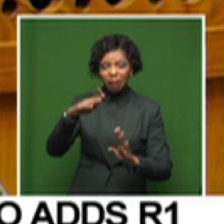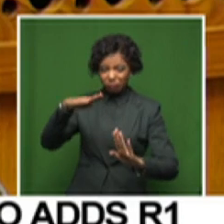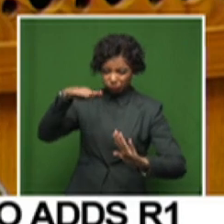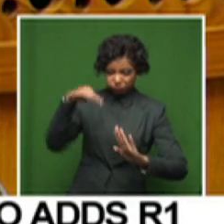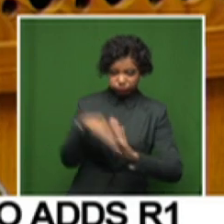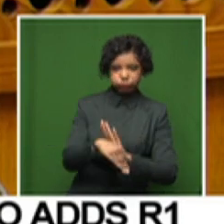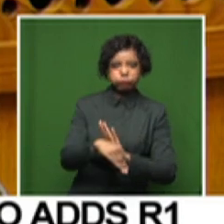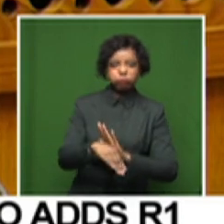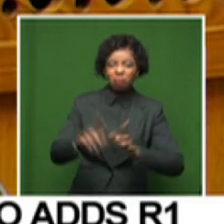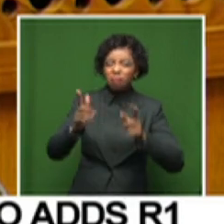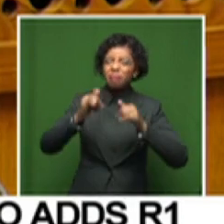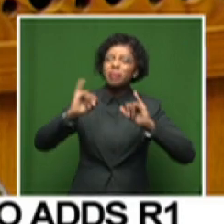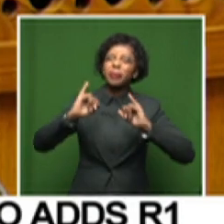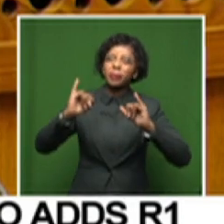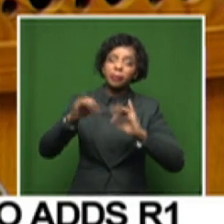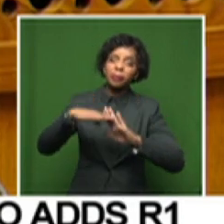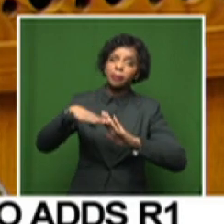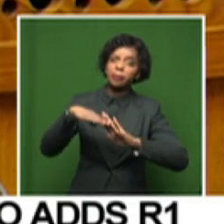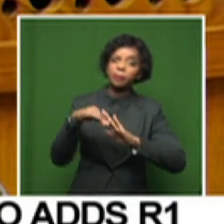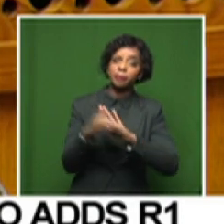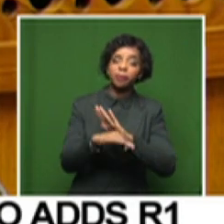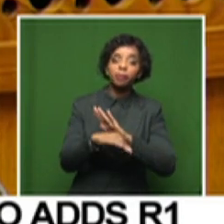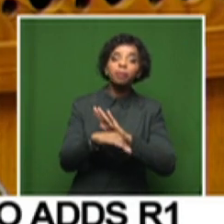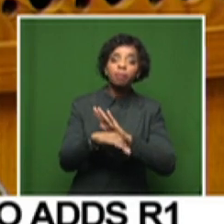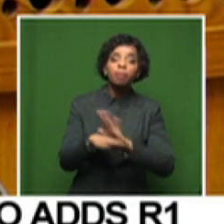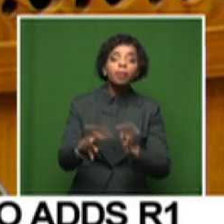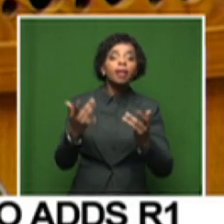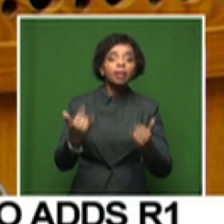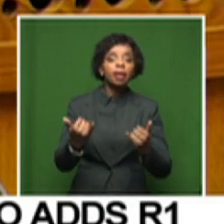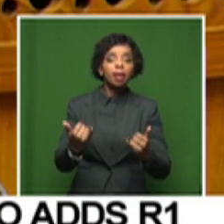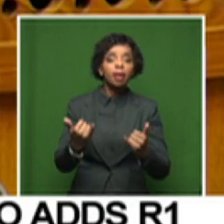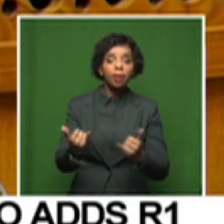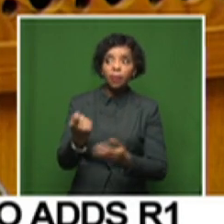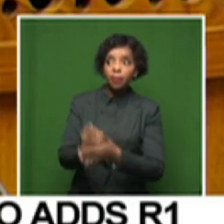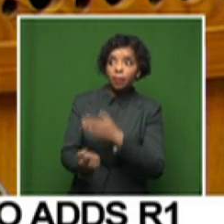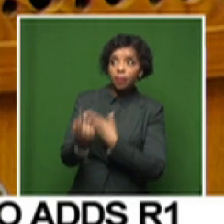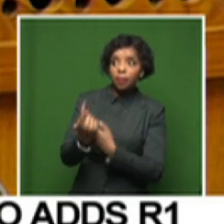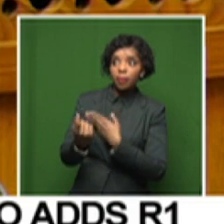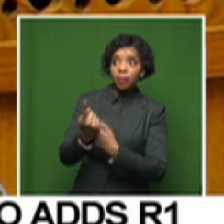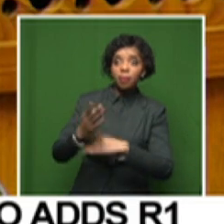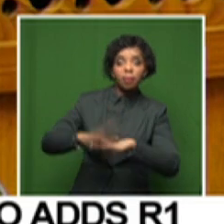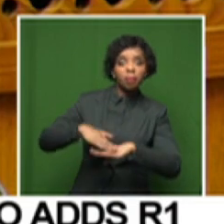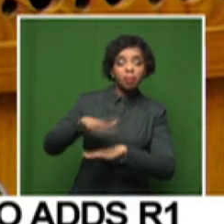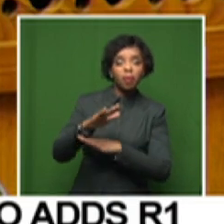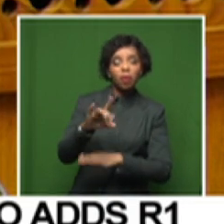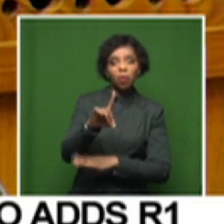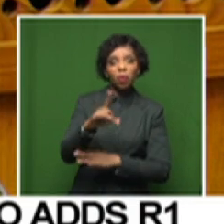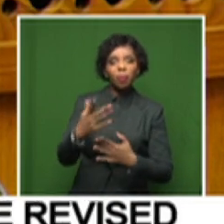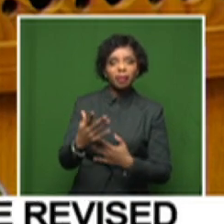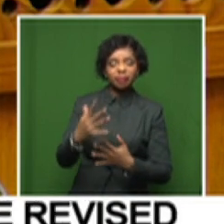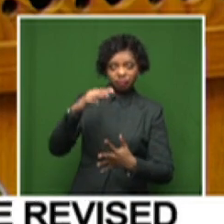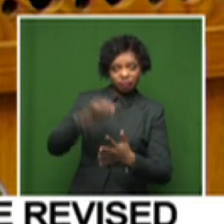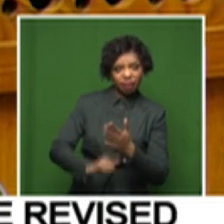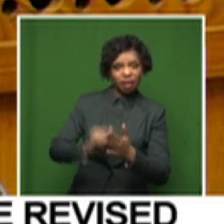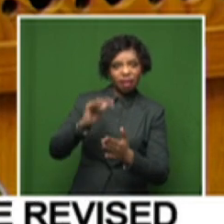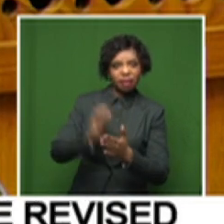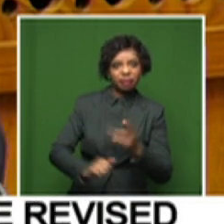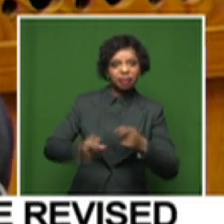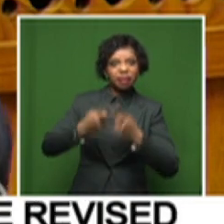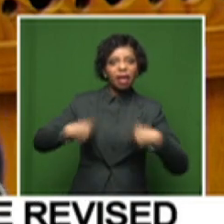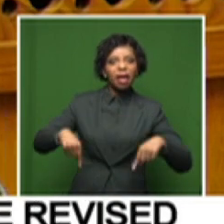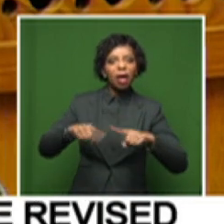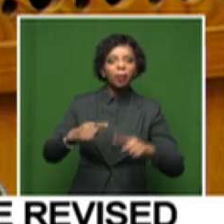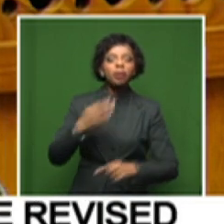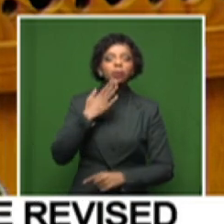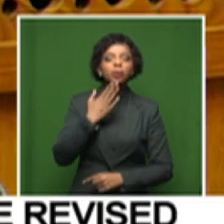currency depreciations. On current trends, more of our taxes have been transferred to bondholders